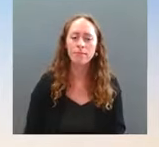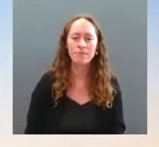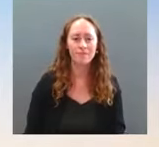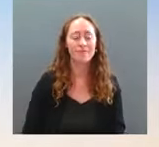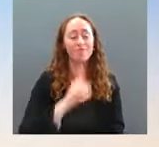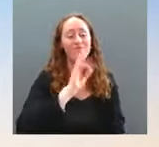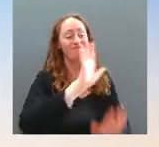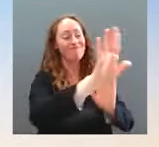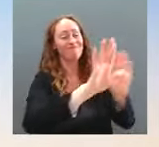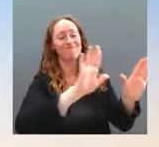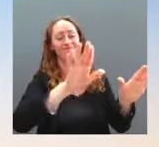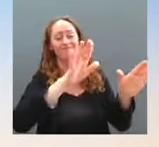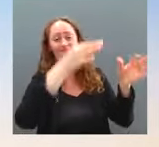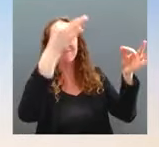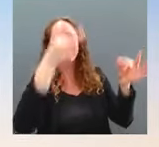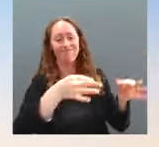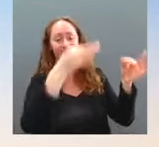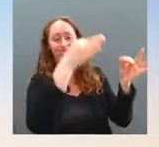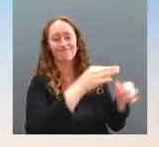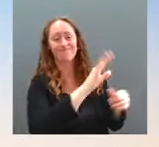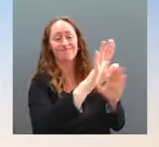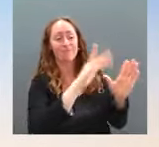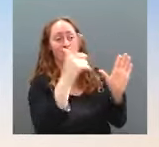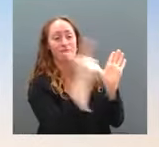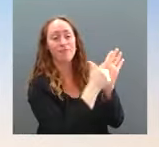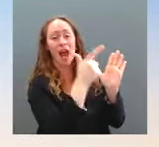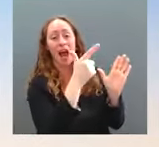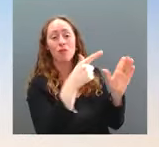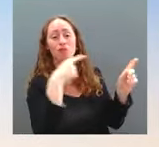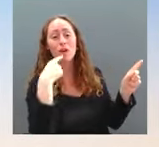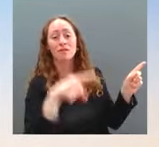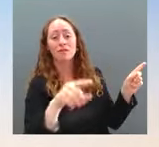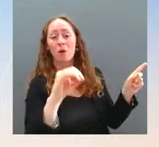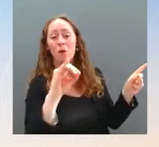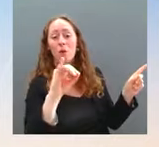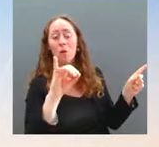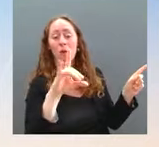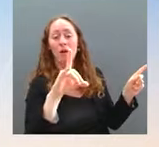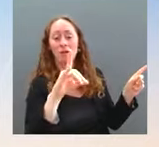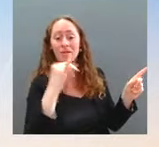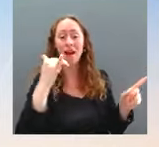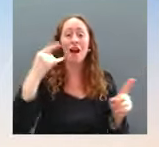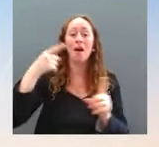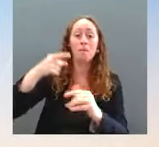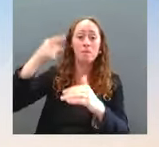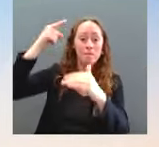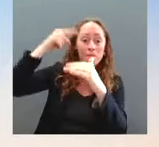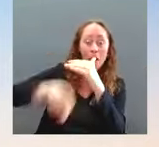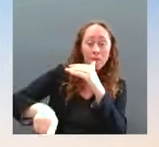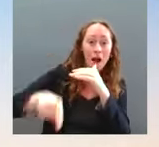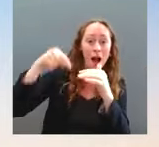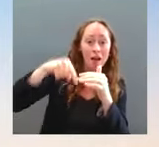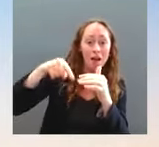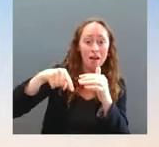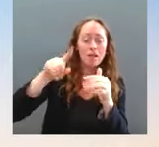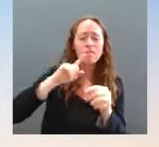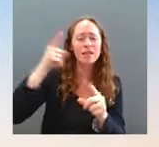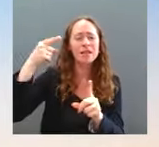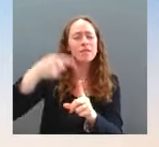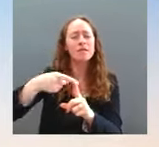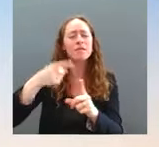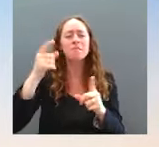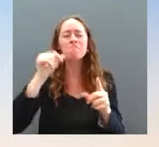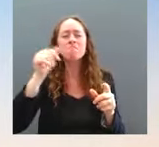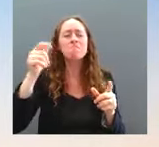you that pipelines are a means of moving oil. It's not a means of production, but I point you to the European leaders to speak to that. Thanks so much, everyone.